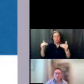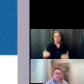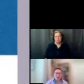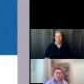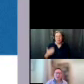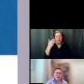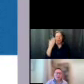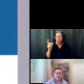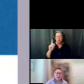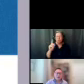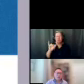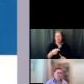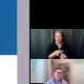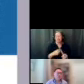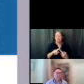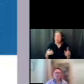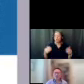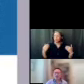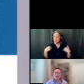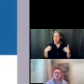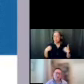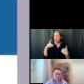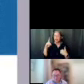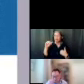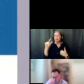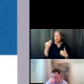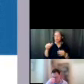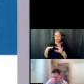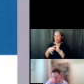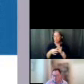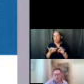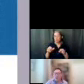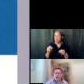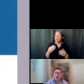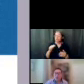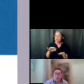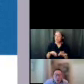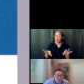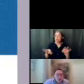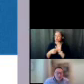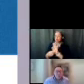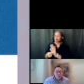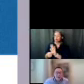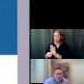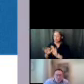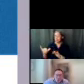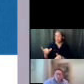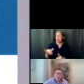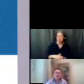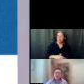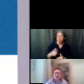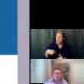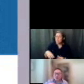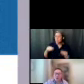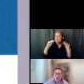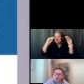exists, and I think it's important to back that up with some data. And again, we're educating. go into it with the